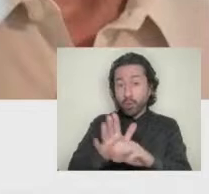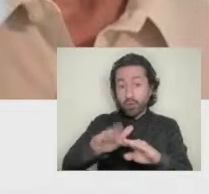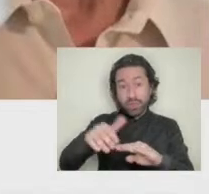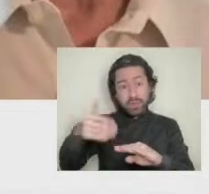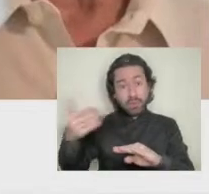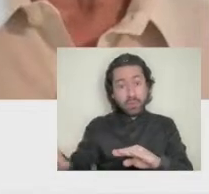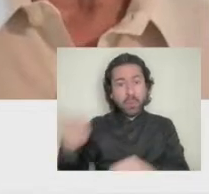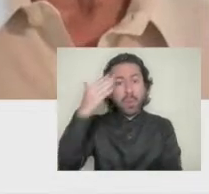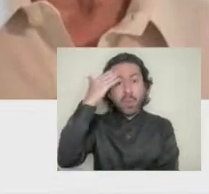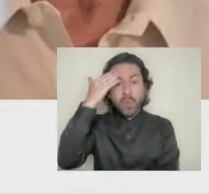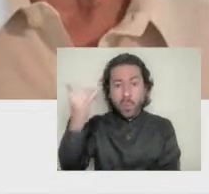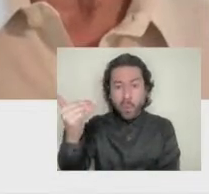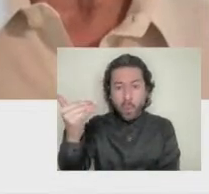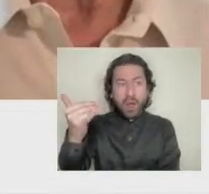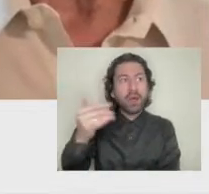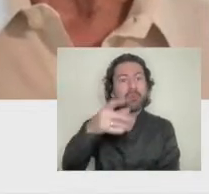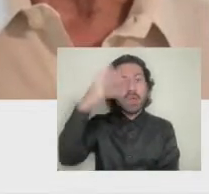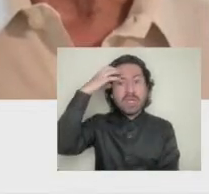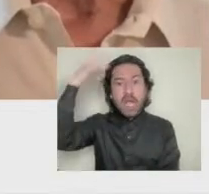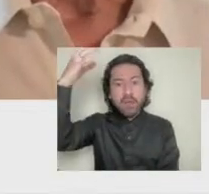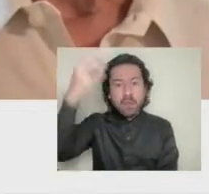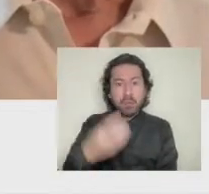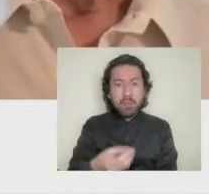was 148,000.